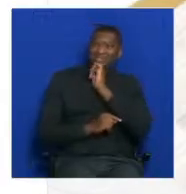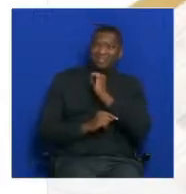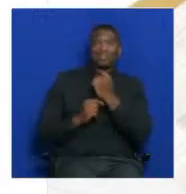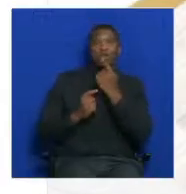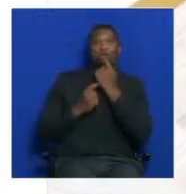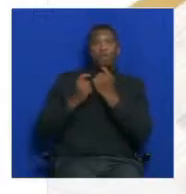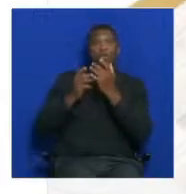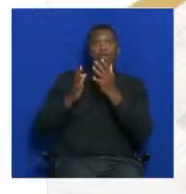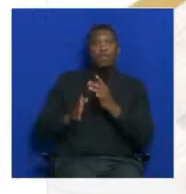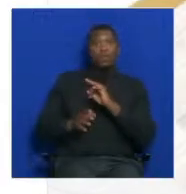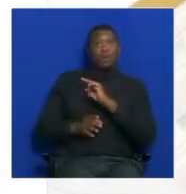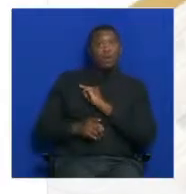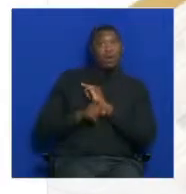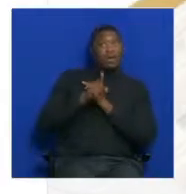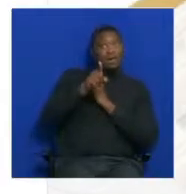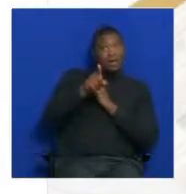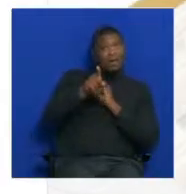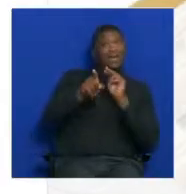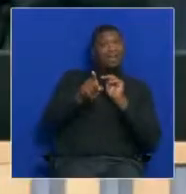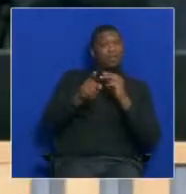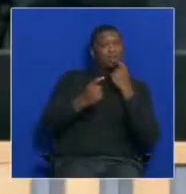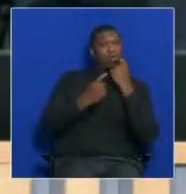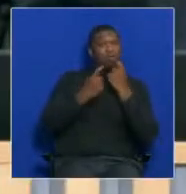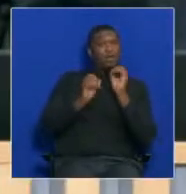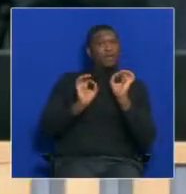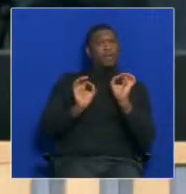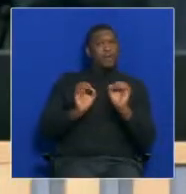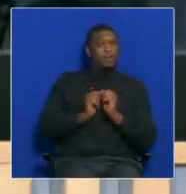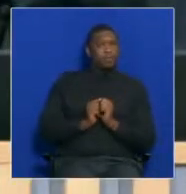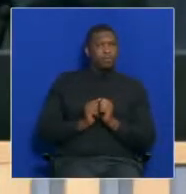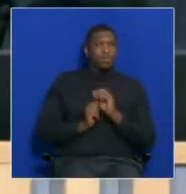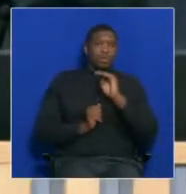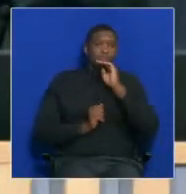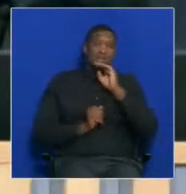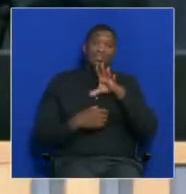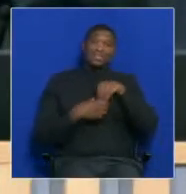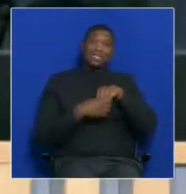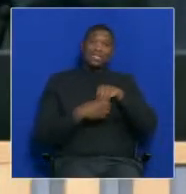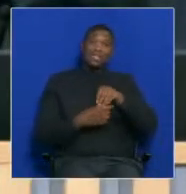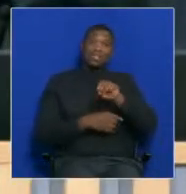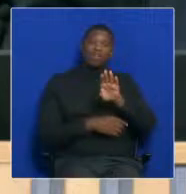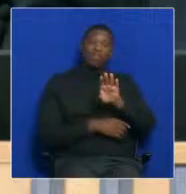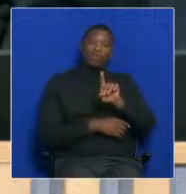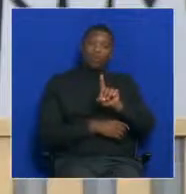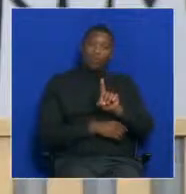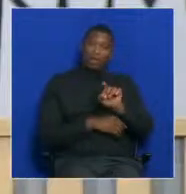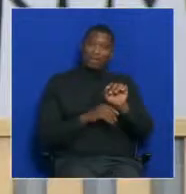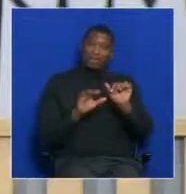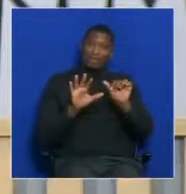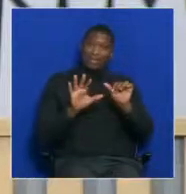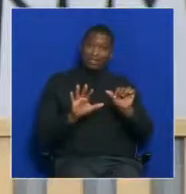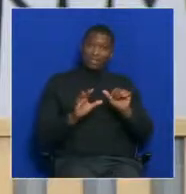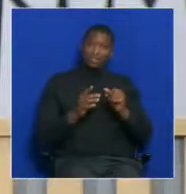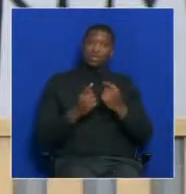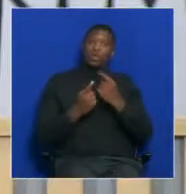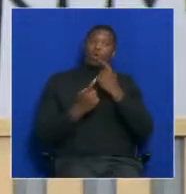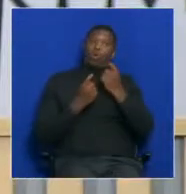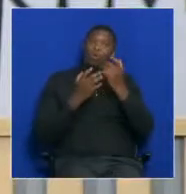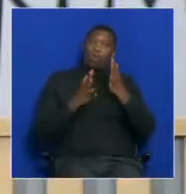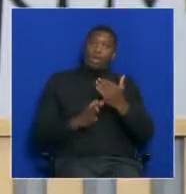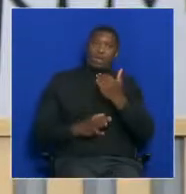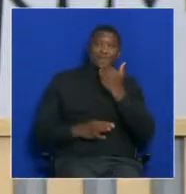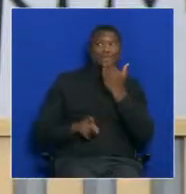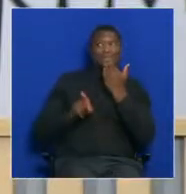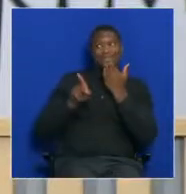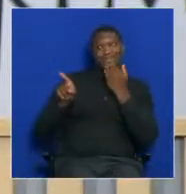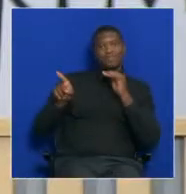not the complainant. Yes, yes, So in a 41(6), the ID is the complainant. yes, yes. So that's why